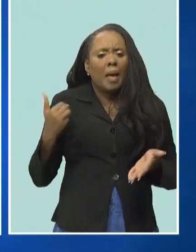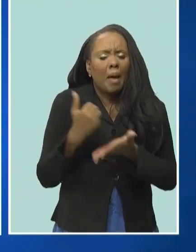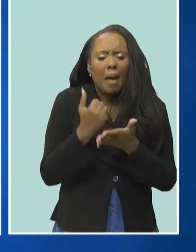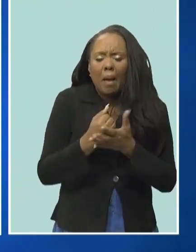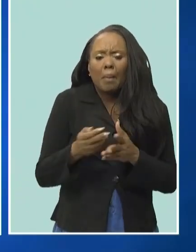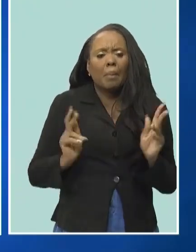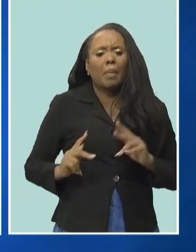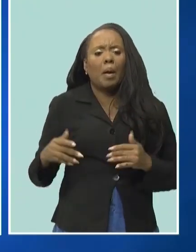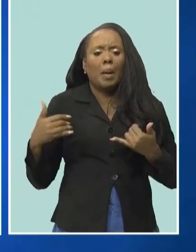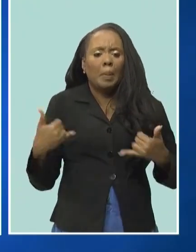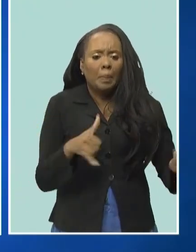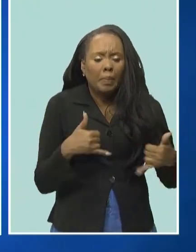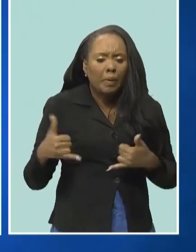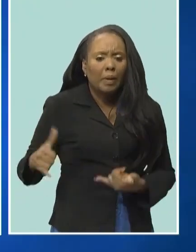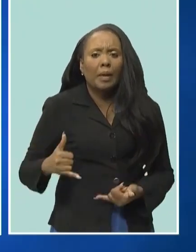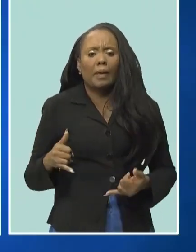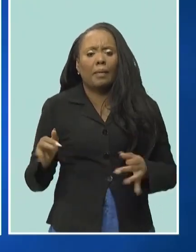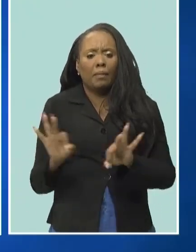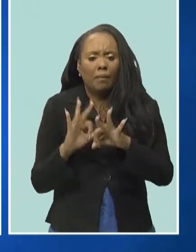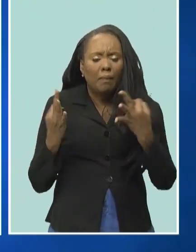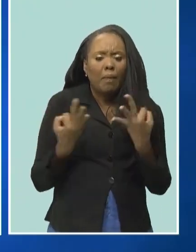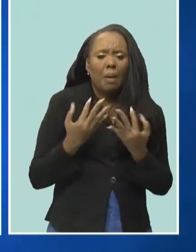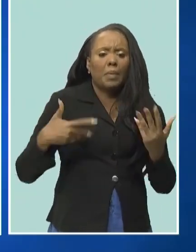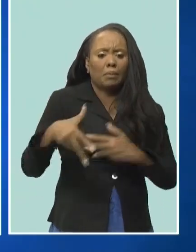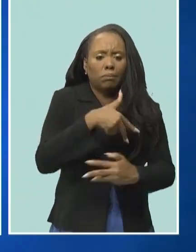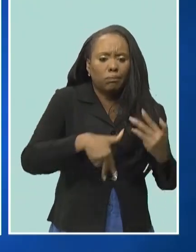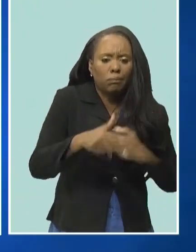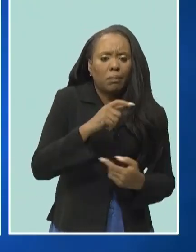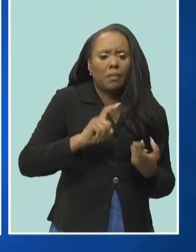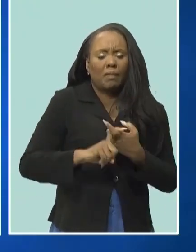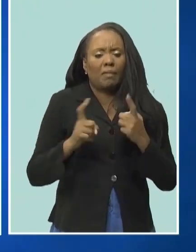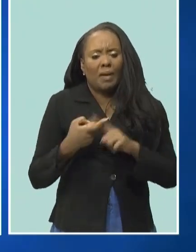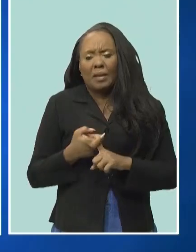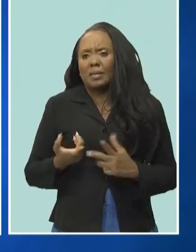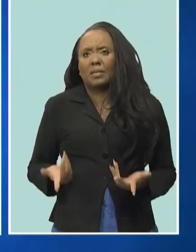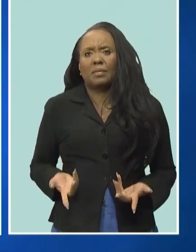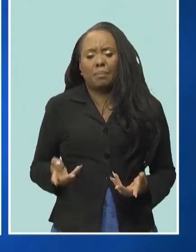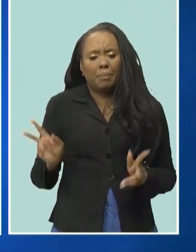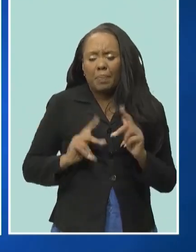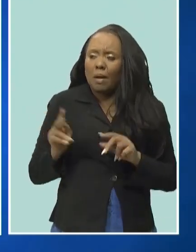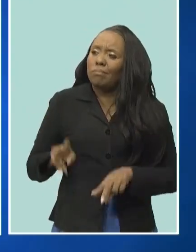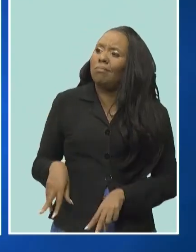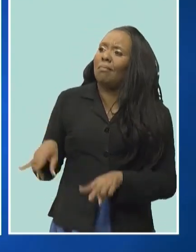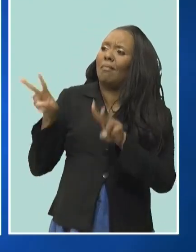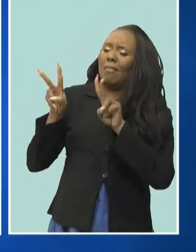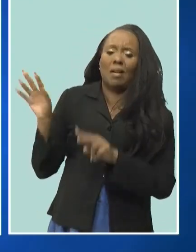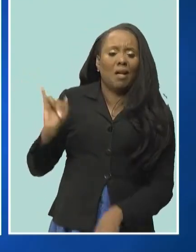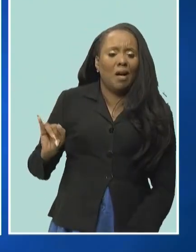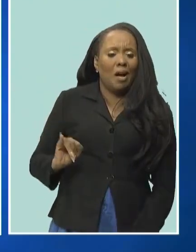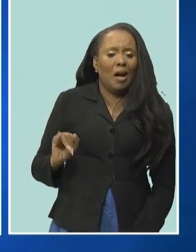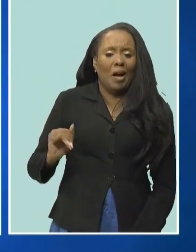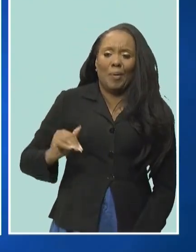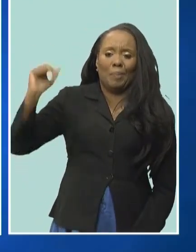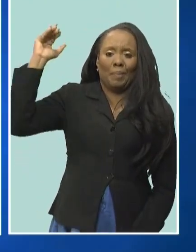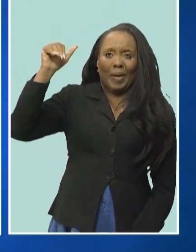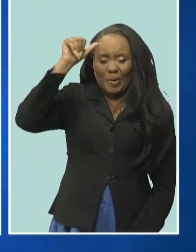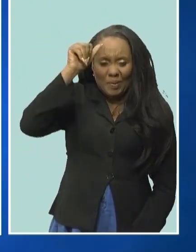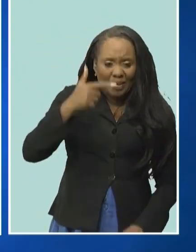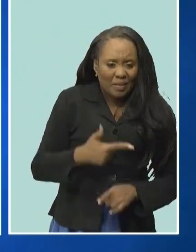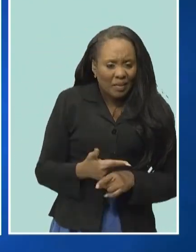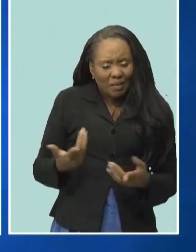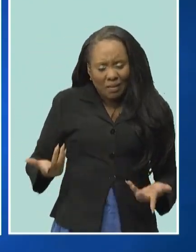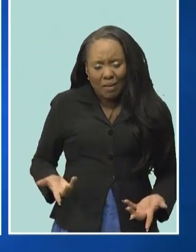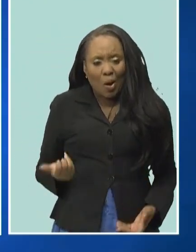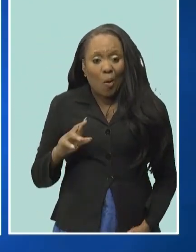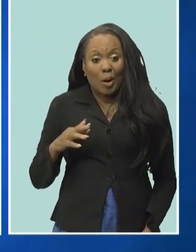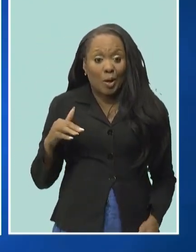playful, with family, friends, people encourage him to like look at him as like a big brother or a younger brother. Randy says